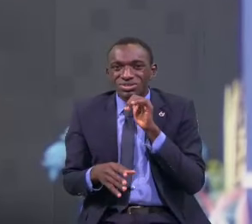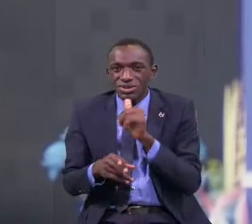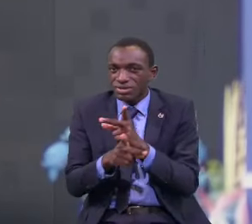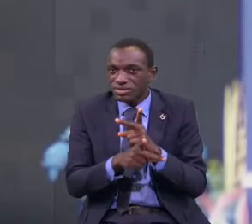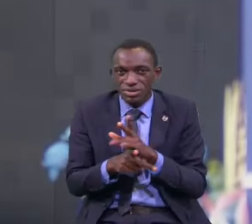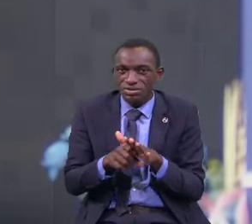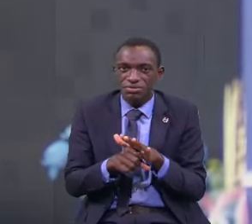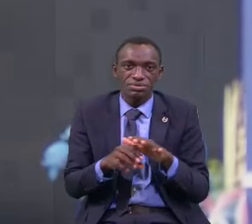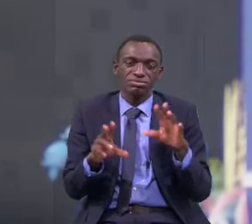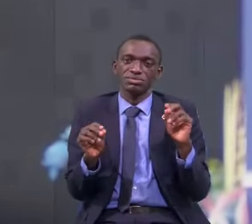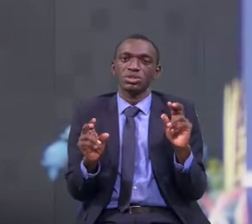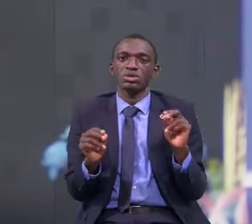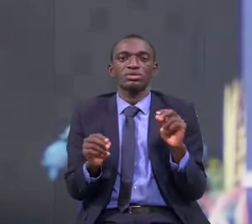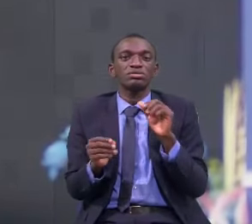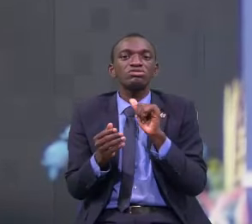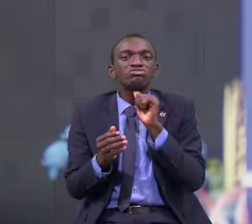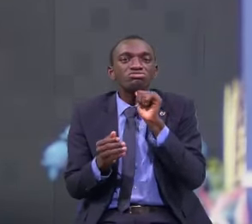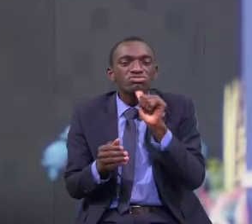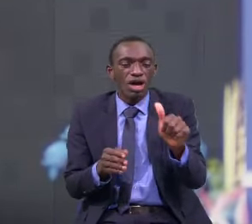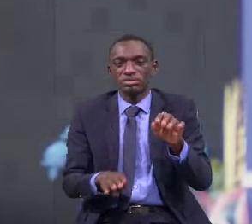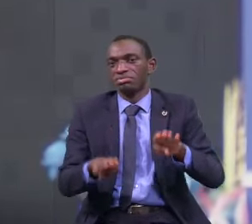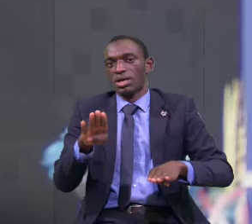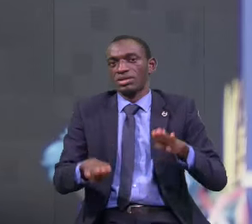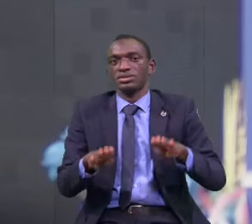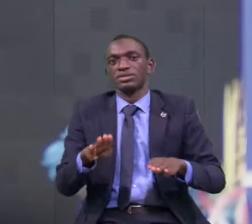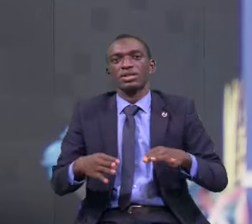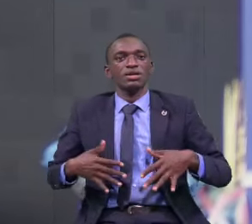There is no balance in their lives.